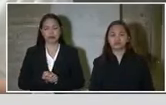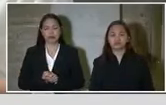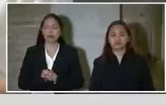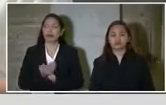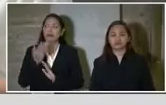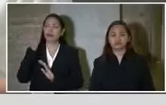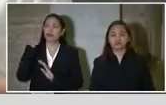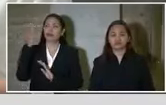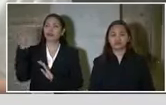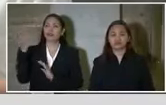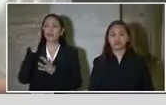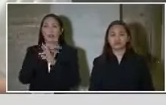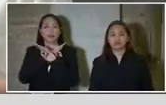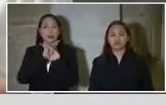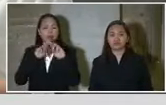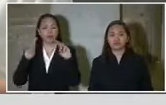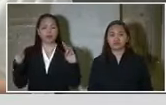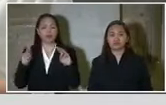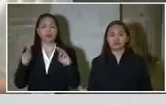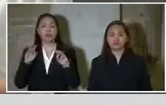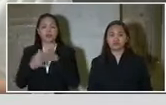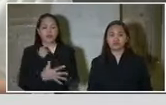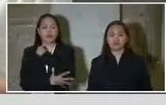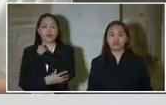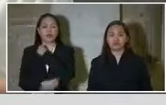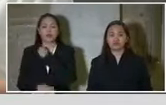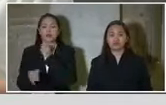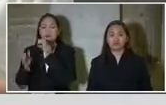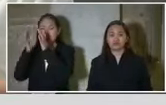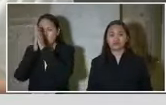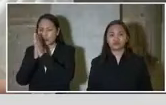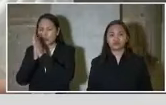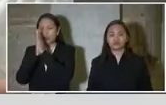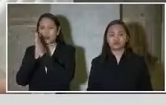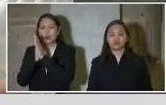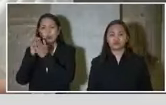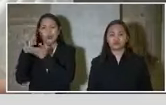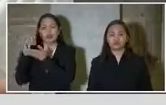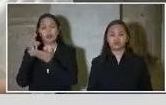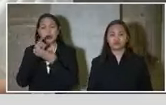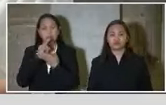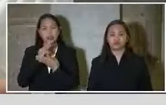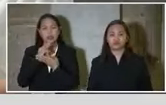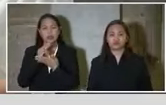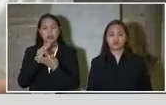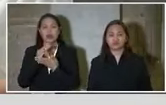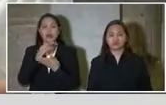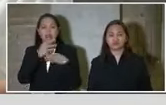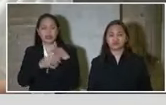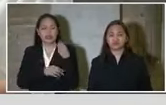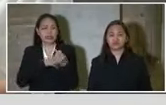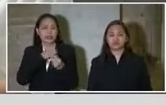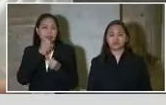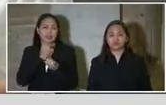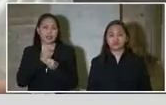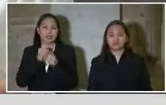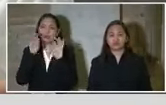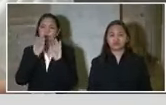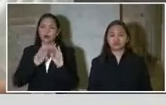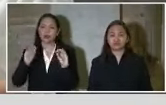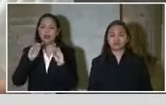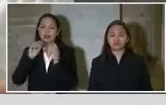For he shall rescue the poor when he cries out, and the afflicted when he has no one to help